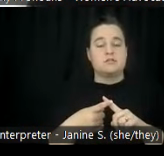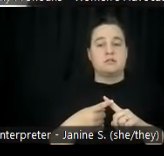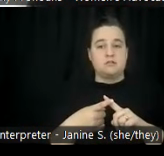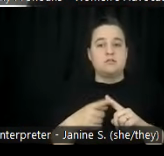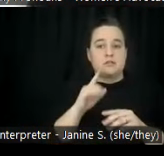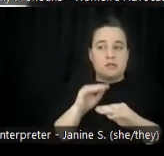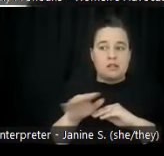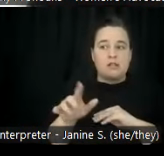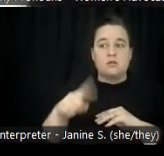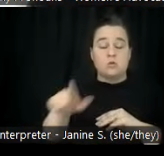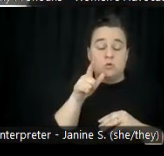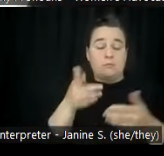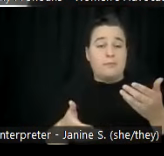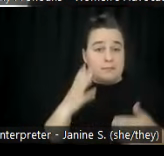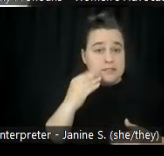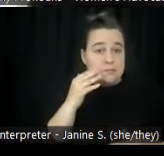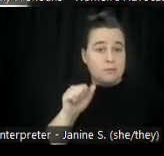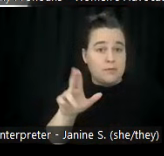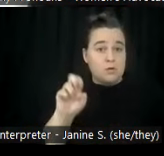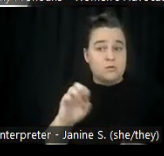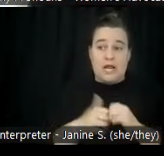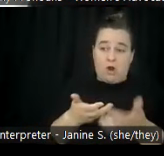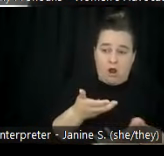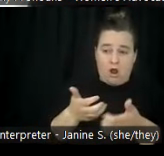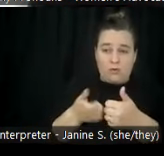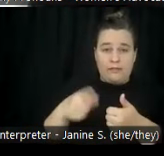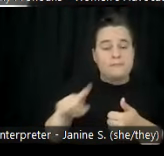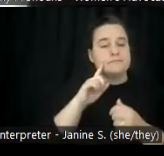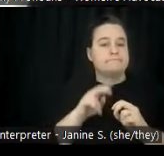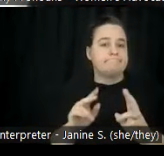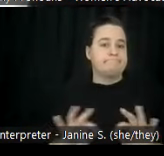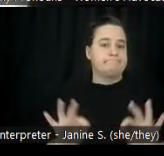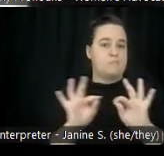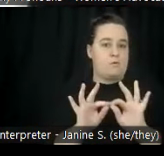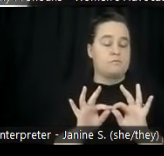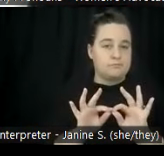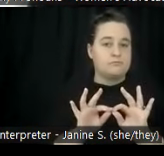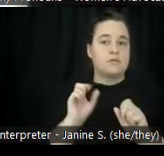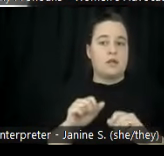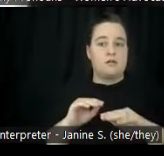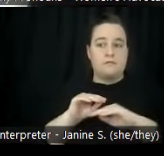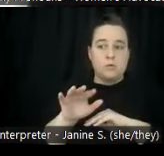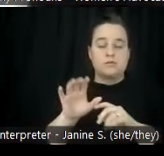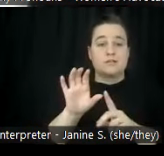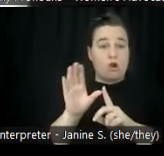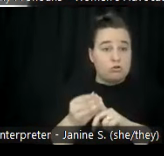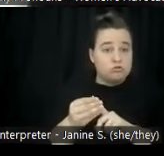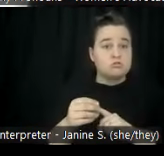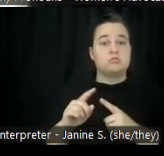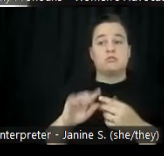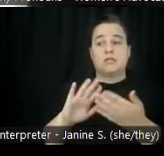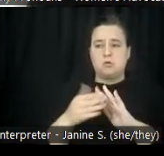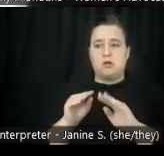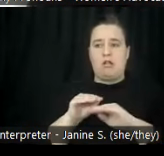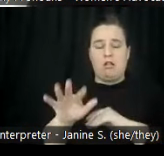be experiencing abuse, and how I engage with them is very important and can influence a culture and a community. So